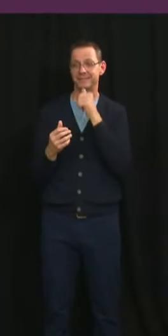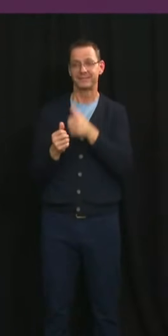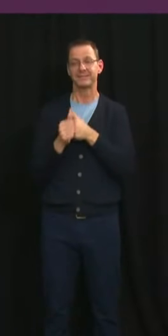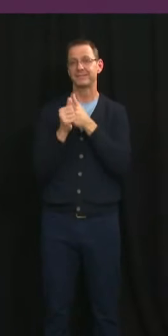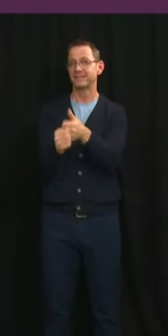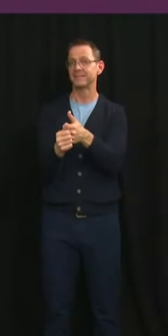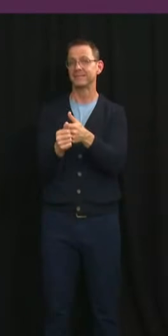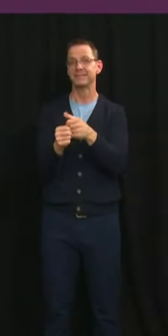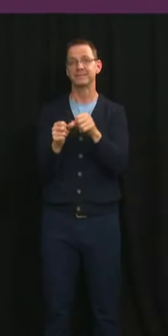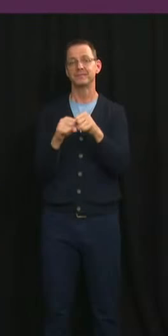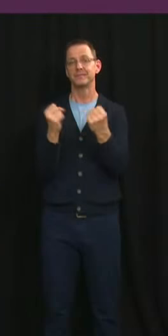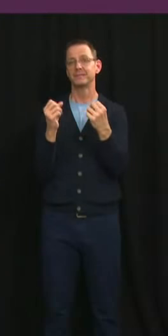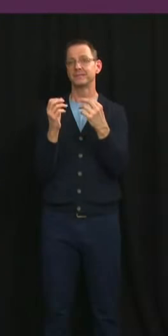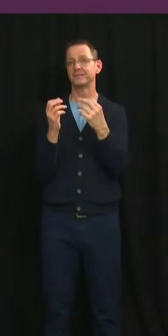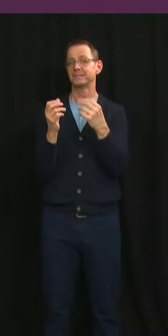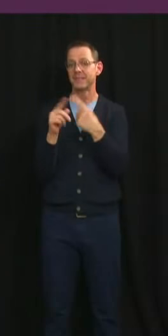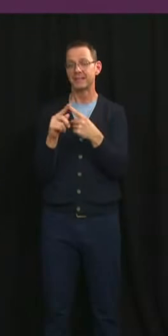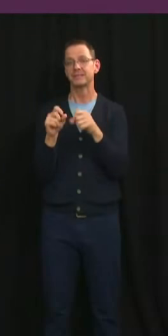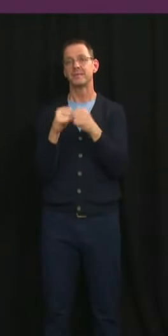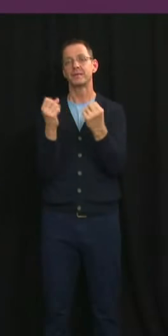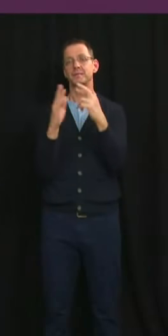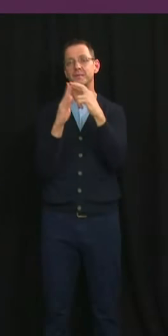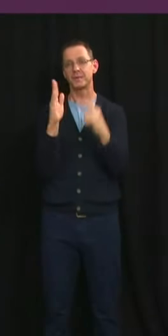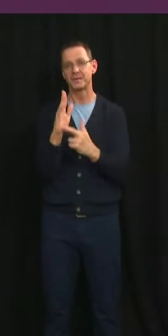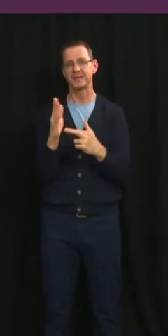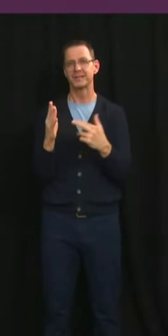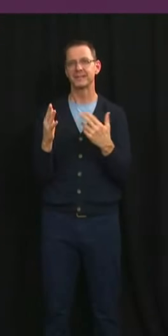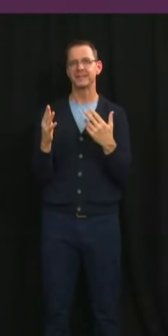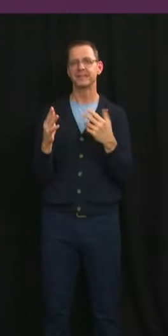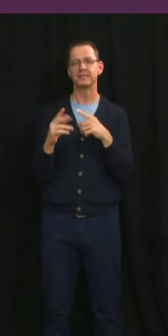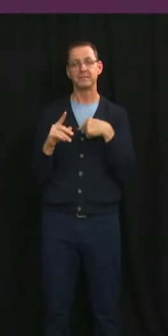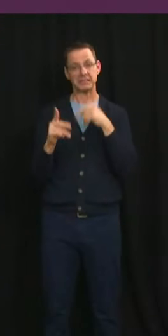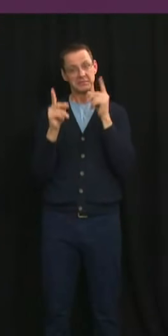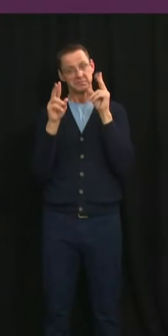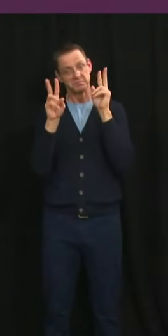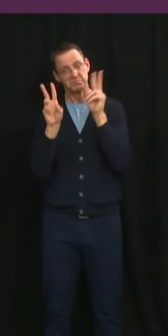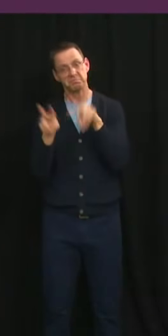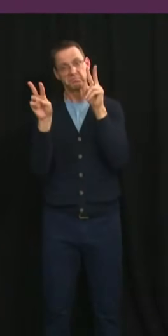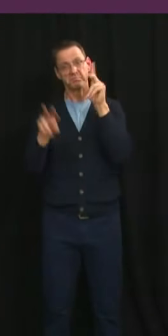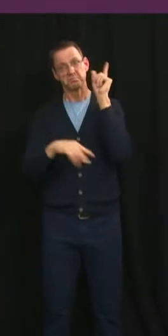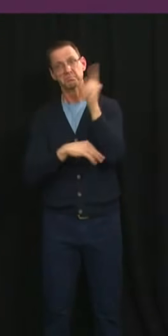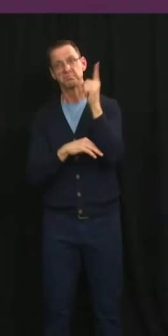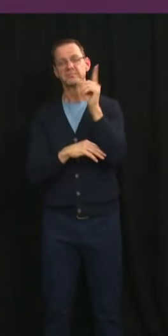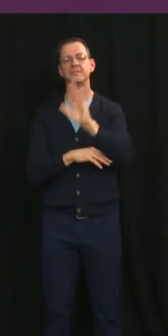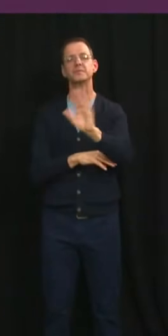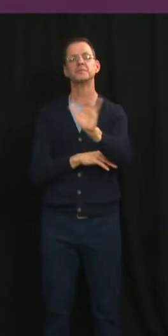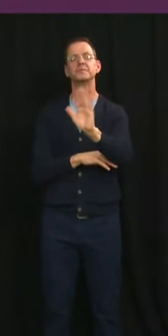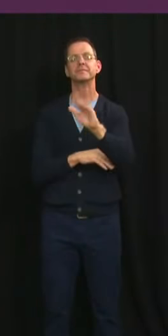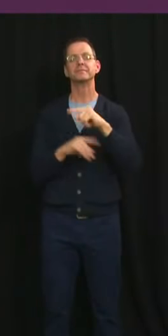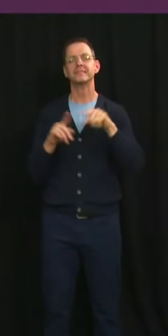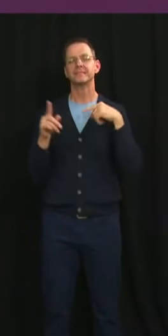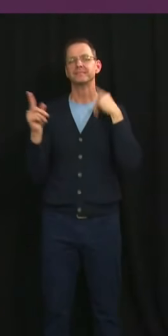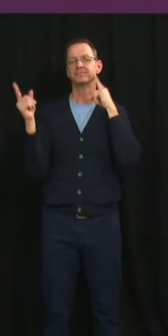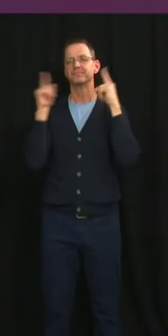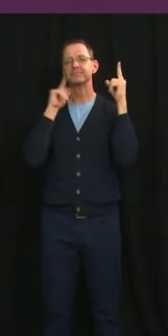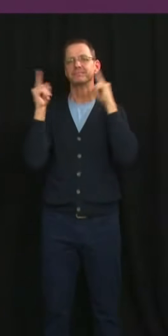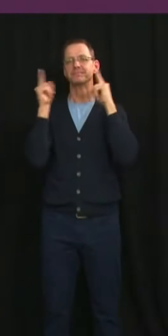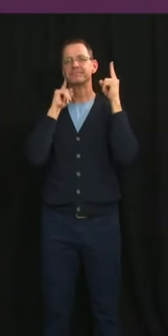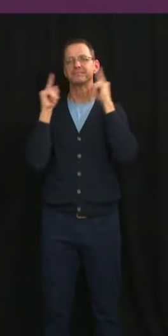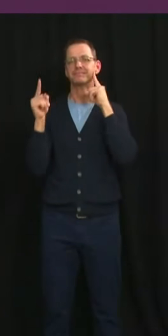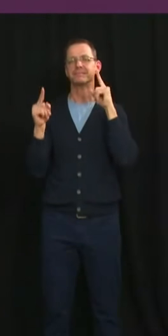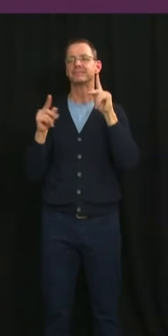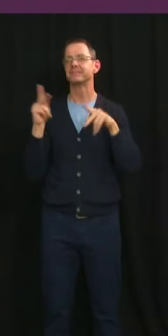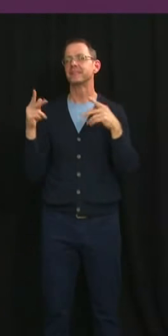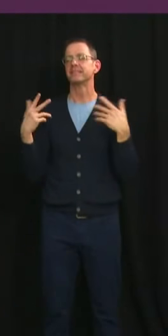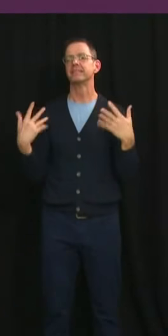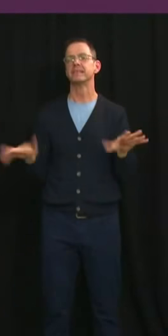I'm really not. I'm trying not to be judgmental. I just recognize a lot of that noncompliance is people's just COVID fatigue. They're just